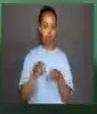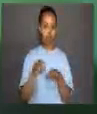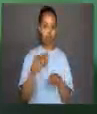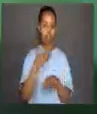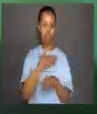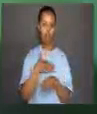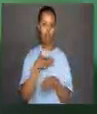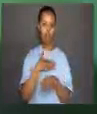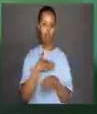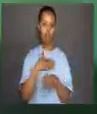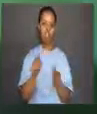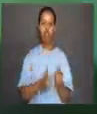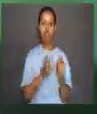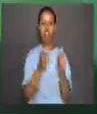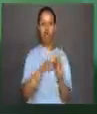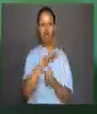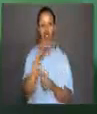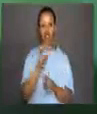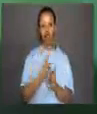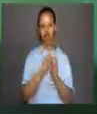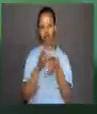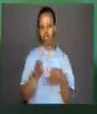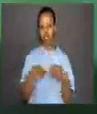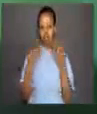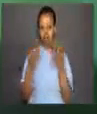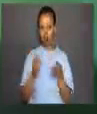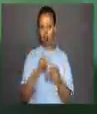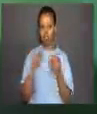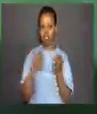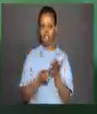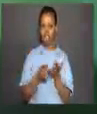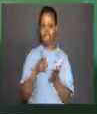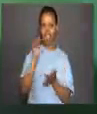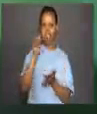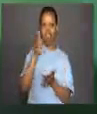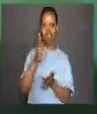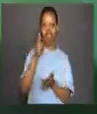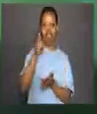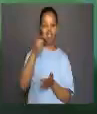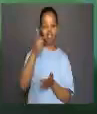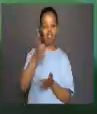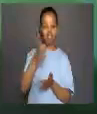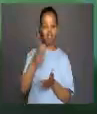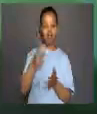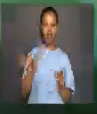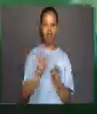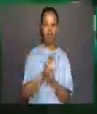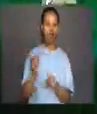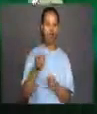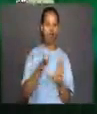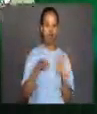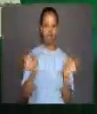please answer the following questions about taiga in complete sentences.